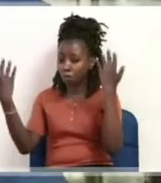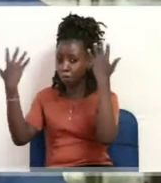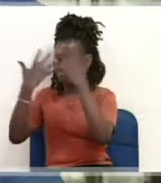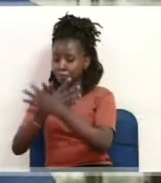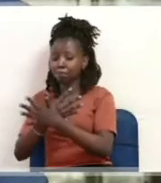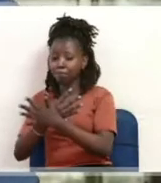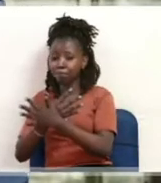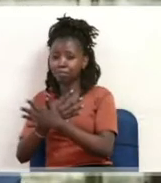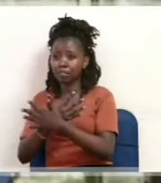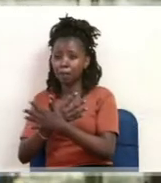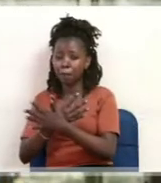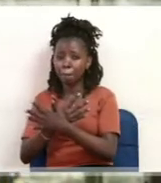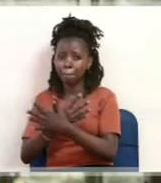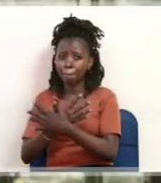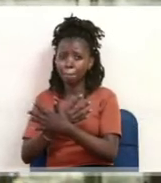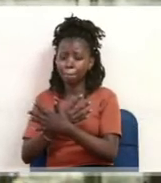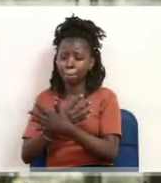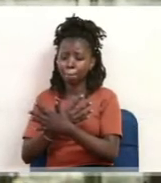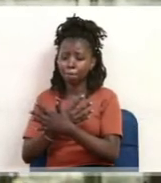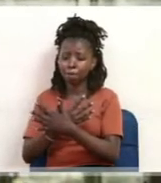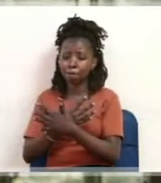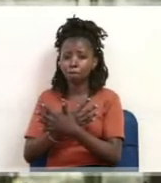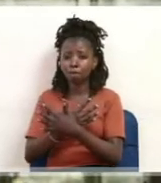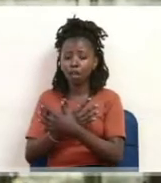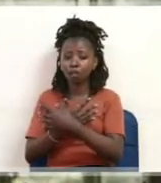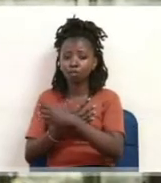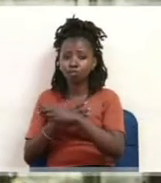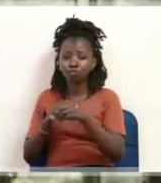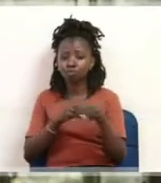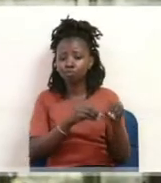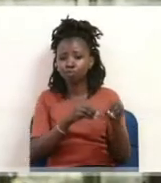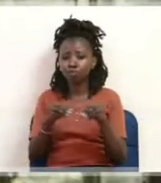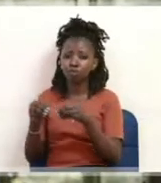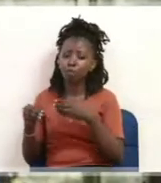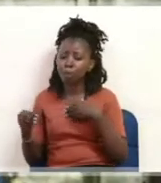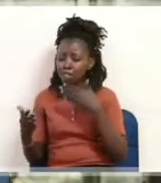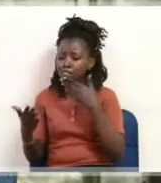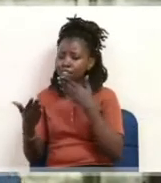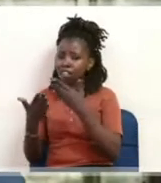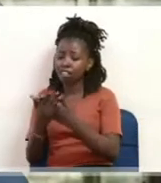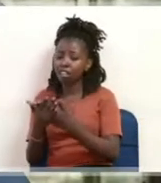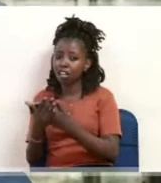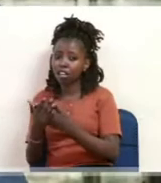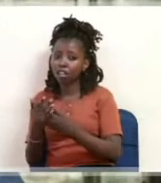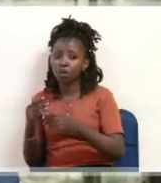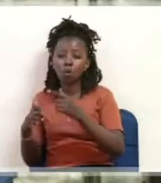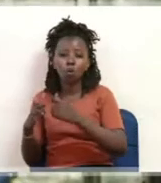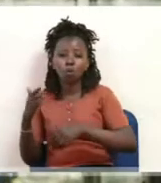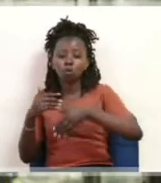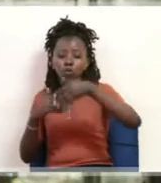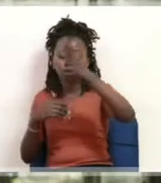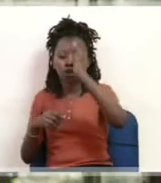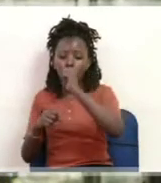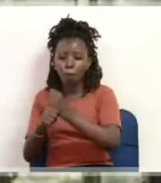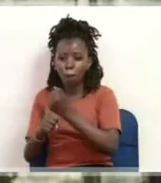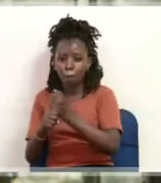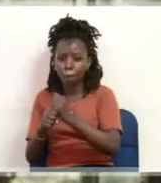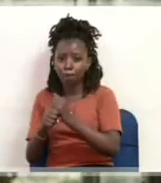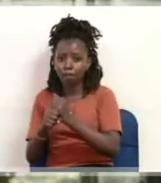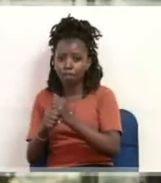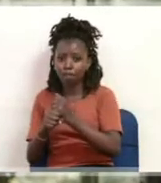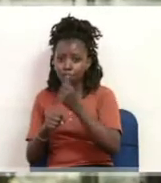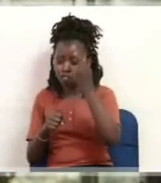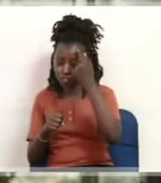as the pit from pole to pole, I thank whatever gods may be for my unconquerable soul.